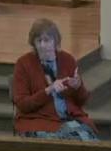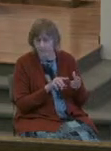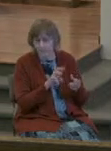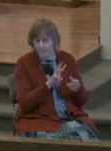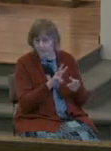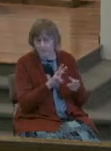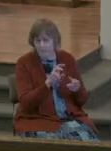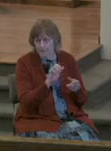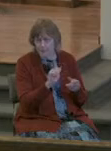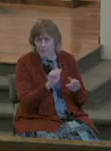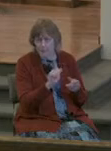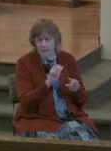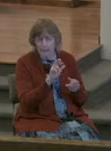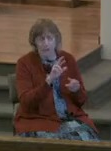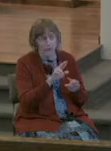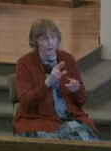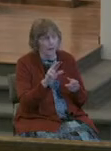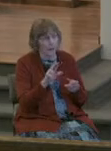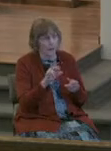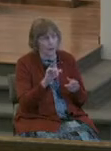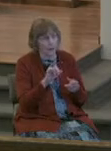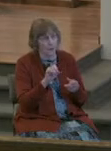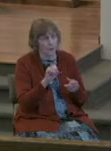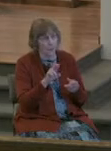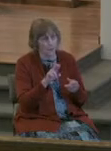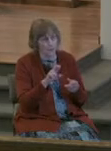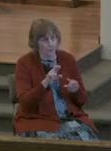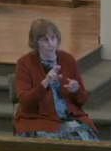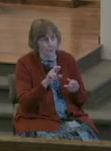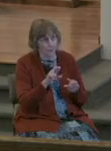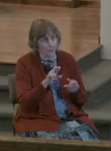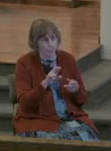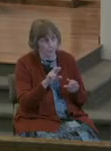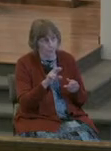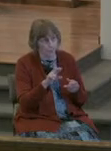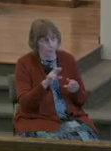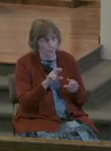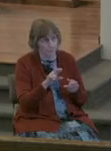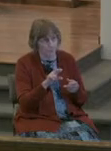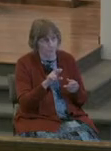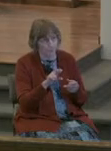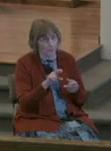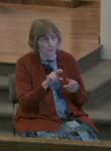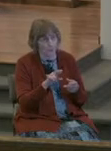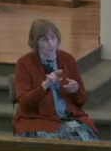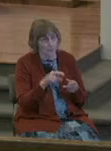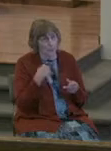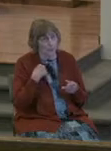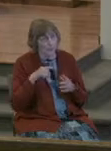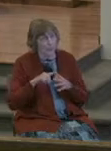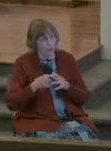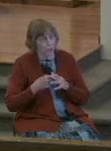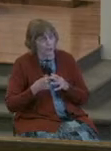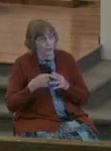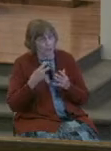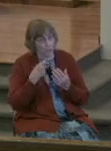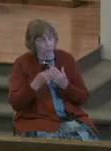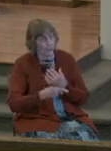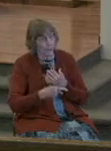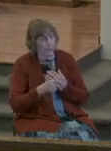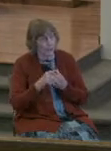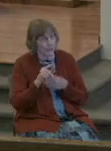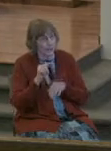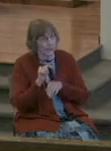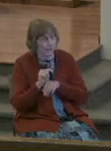I've alliterated world, witness, warrior. Okay? We're starting a program over at Temple. It's called One A